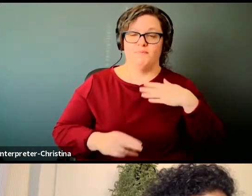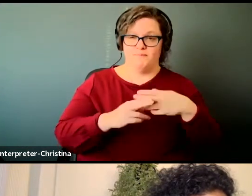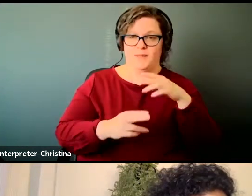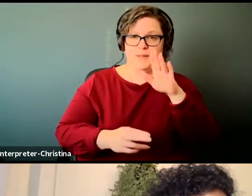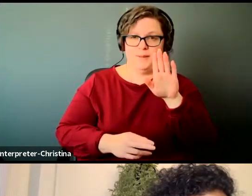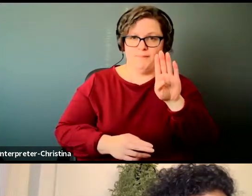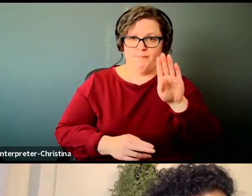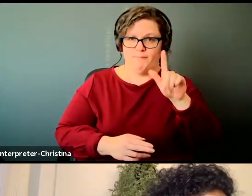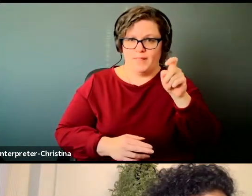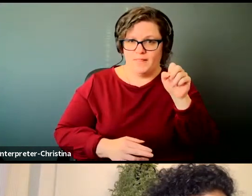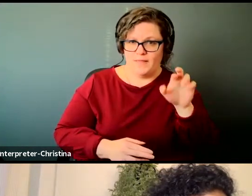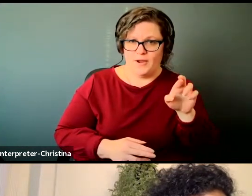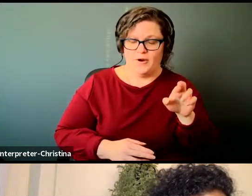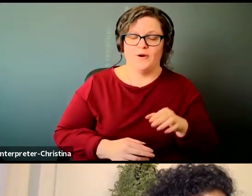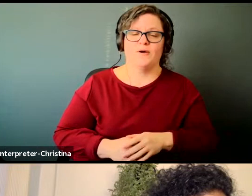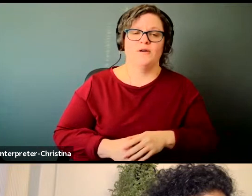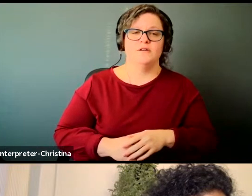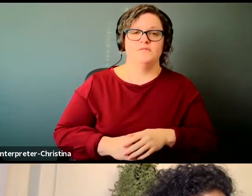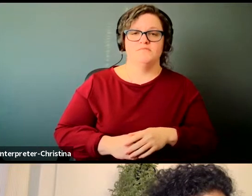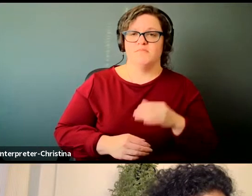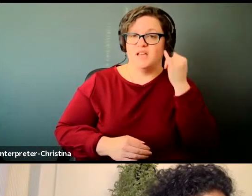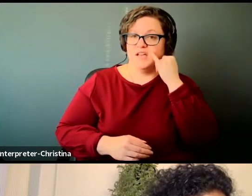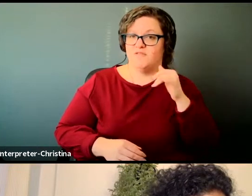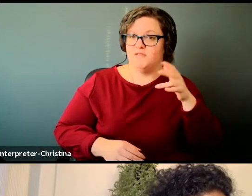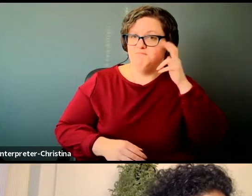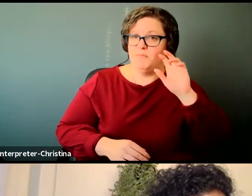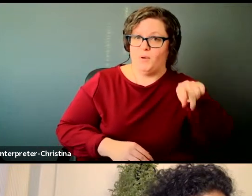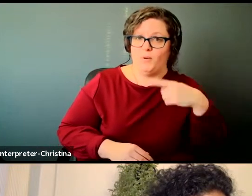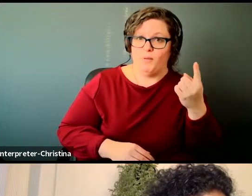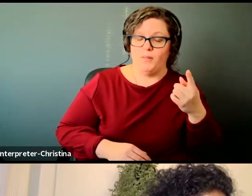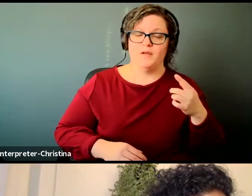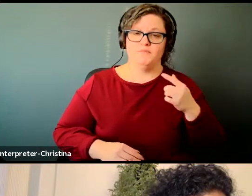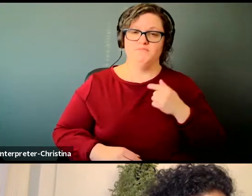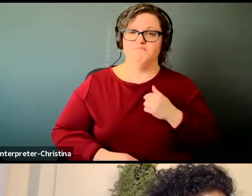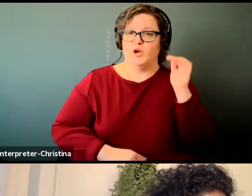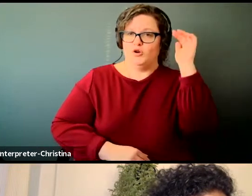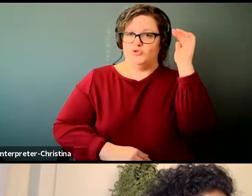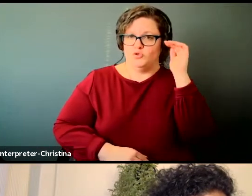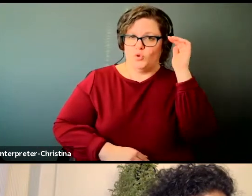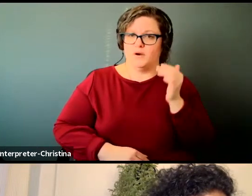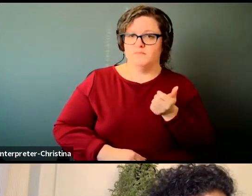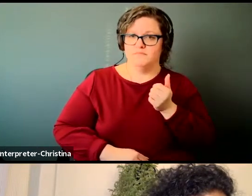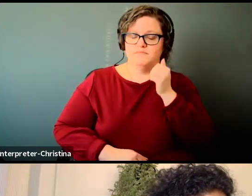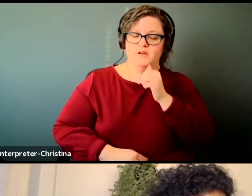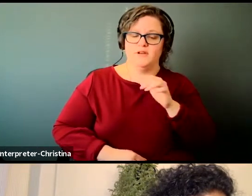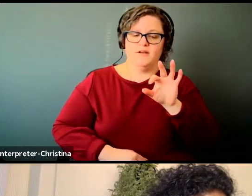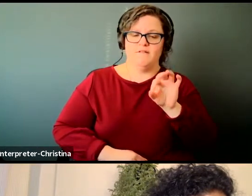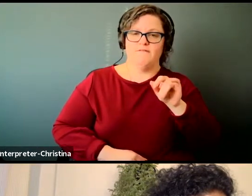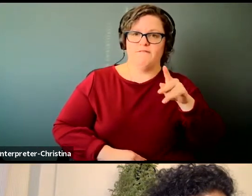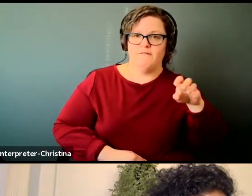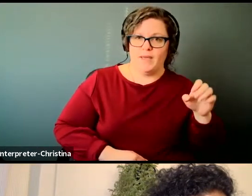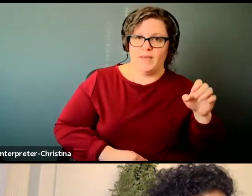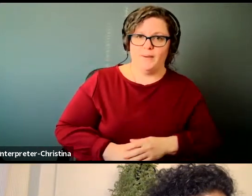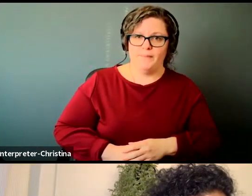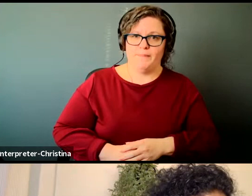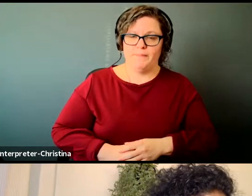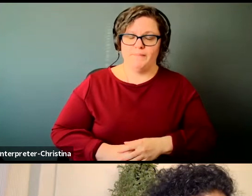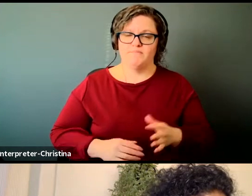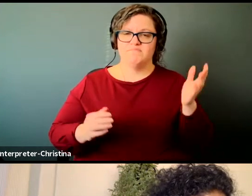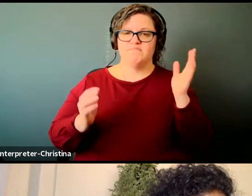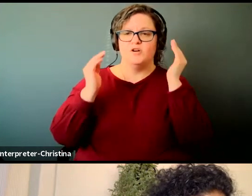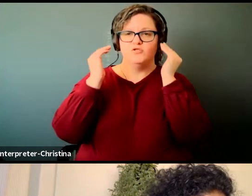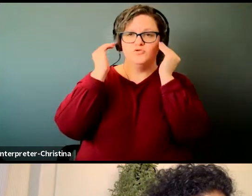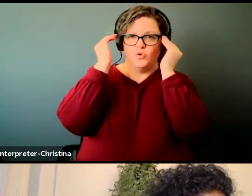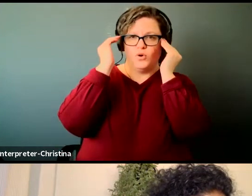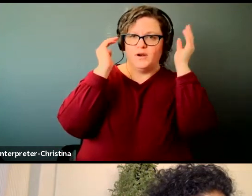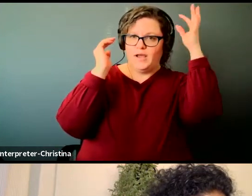a white femme in my early 40s with a short brown bob haircut. Can I guess? Hi, everyone. A septum ring.